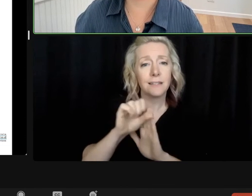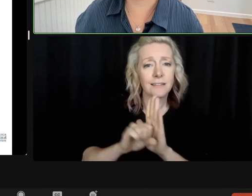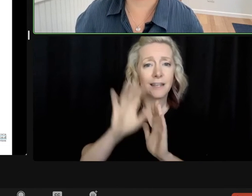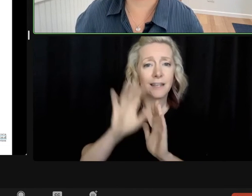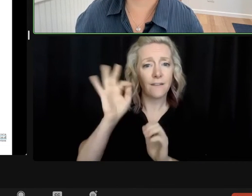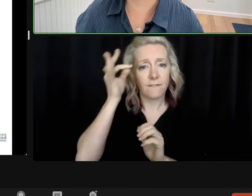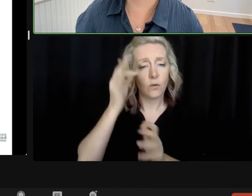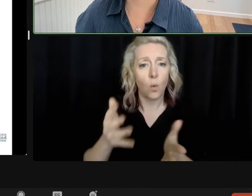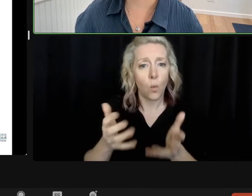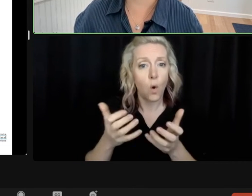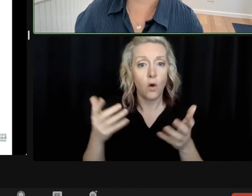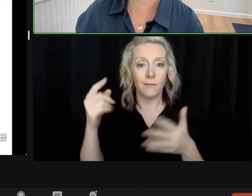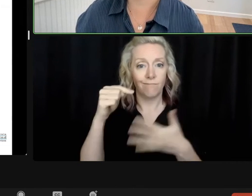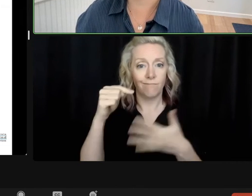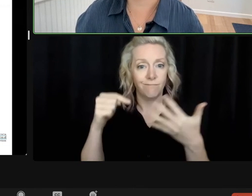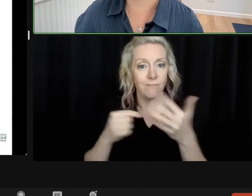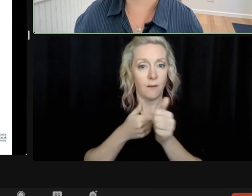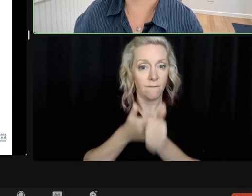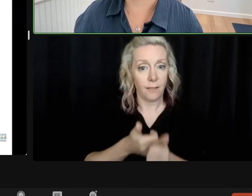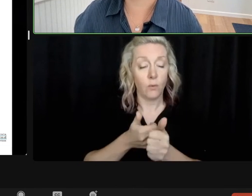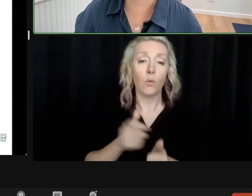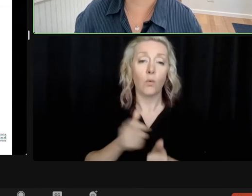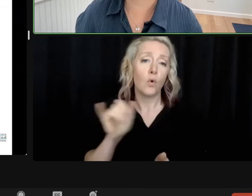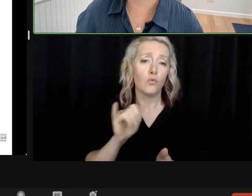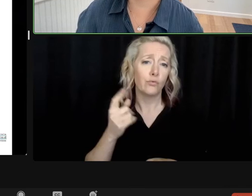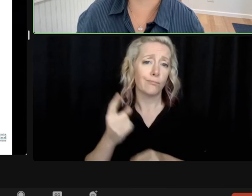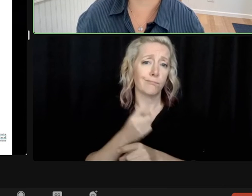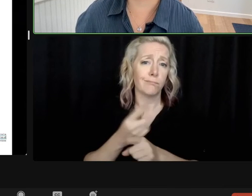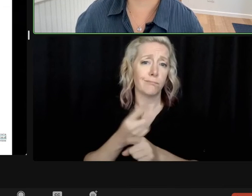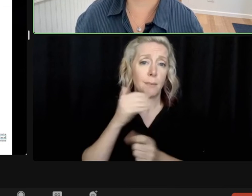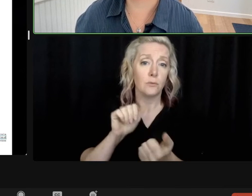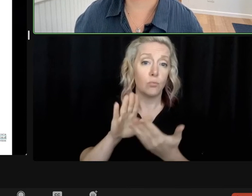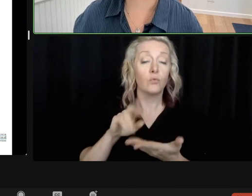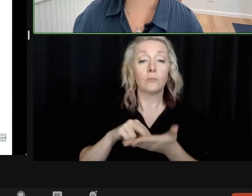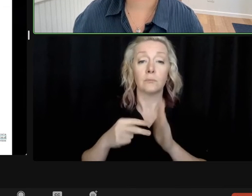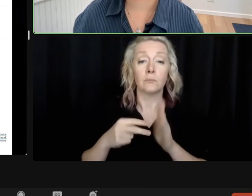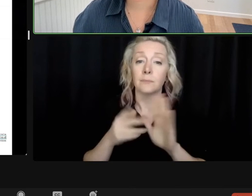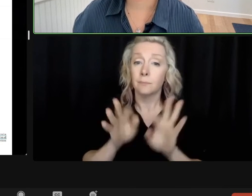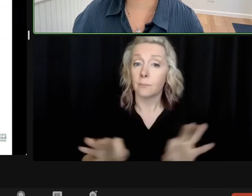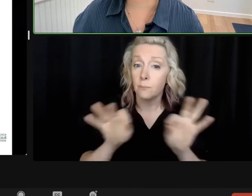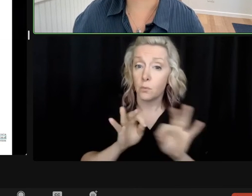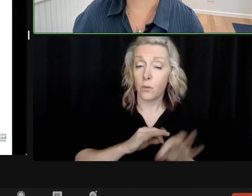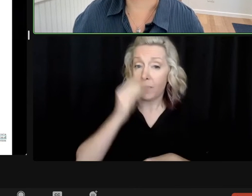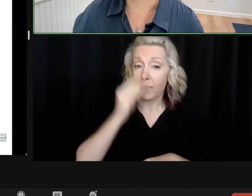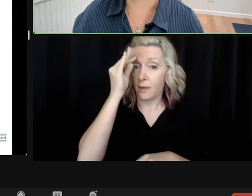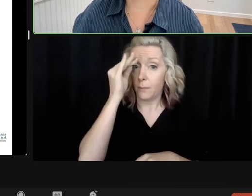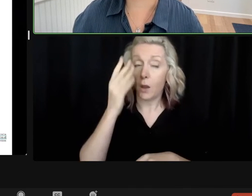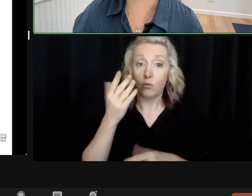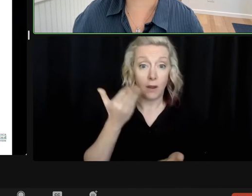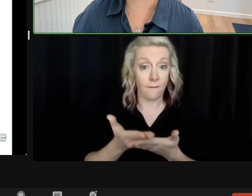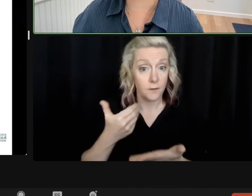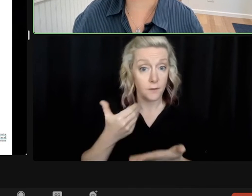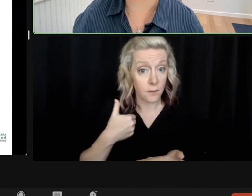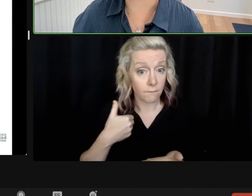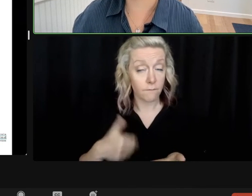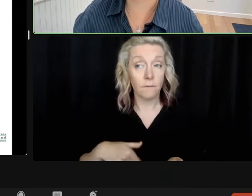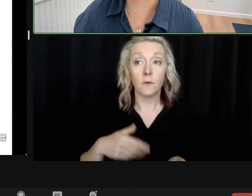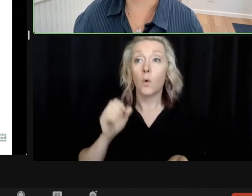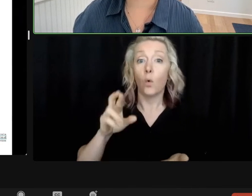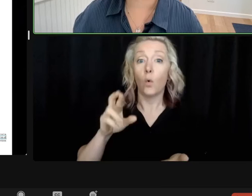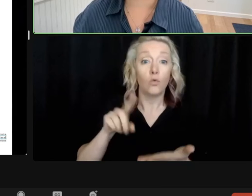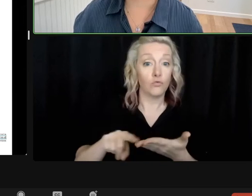want educators to do, and it's also the right thing to do. So it's really critical that we're thinking about, is there evidence, or do we